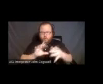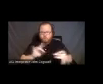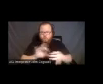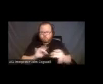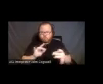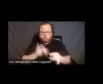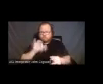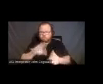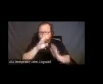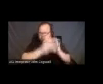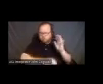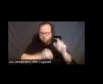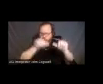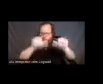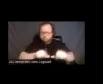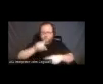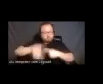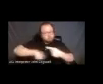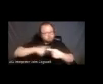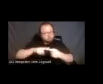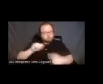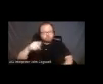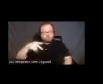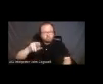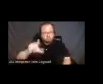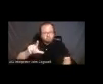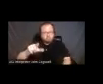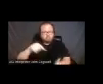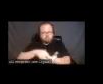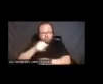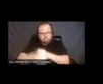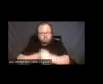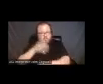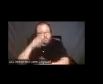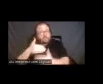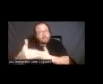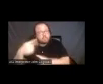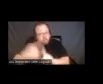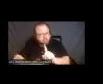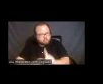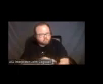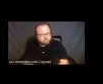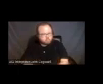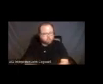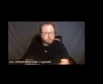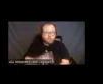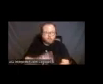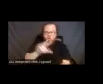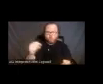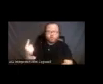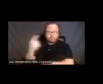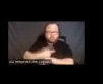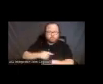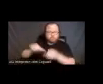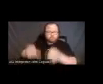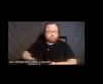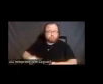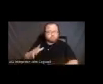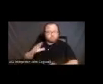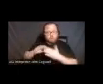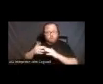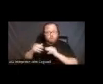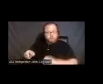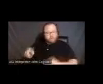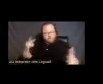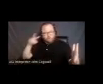draft is scheduled to be posted in April of this year, so next month. It's a 30-day posting where the community can